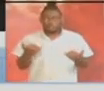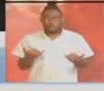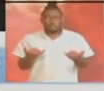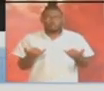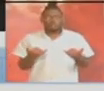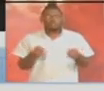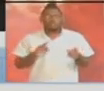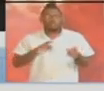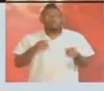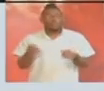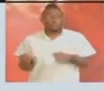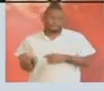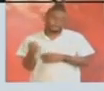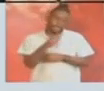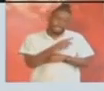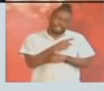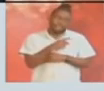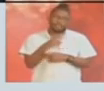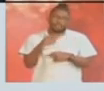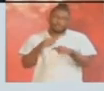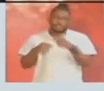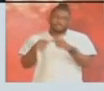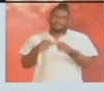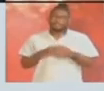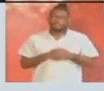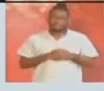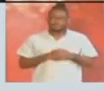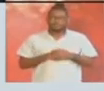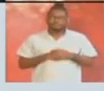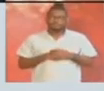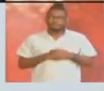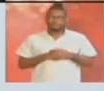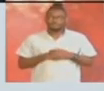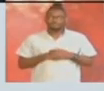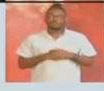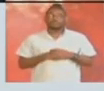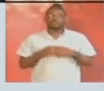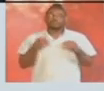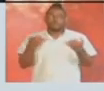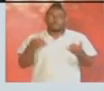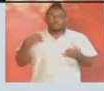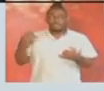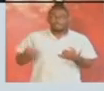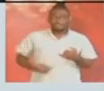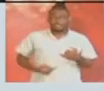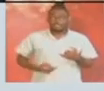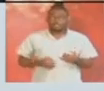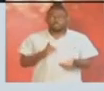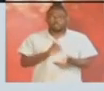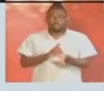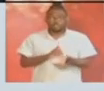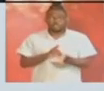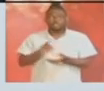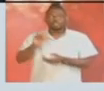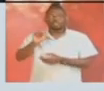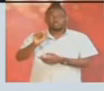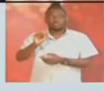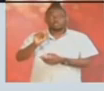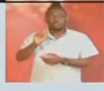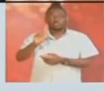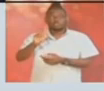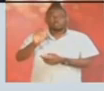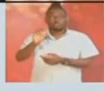Alexander. Thank you very much, Dr. Hines. I now invite Dr. Michelle Trotman to remind us of some